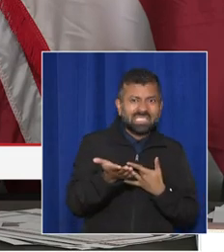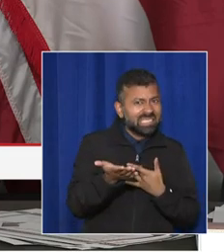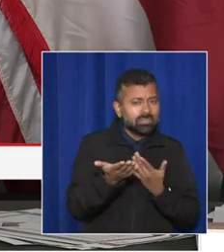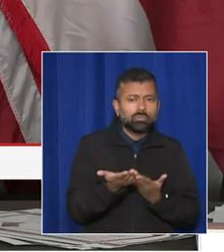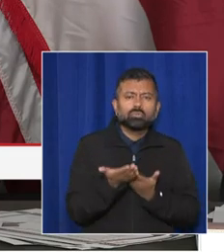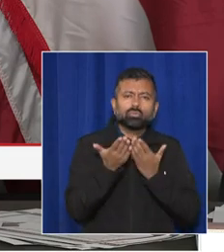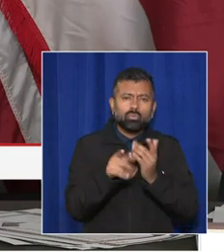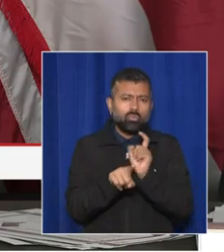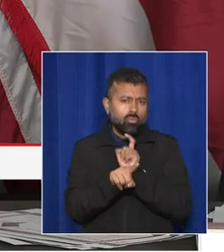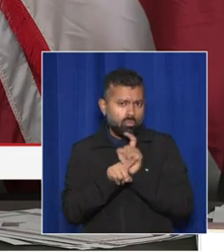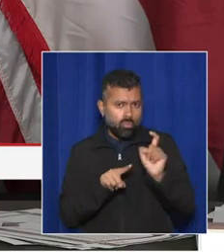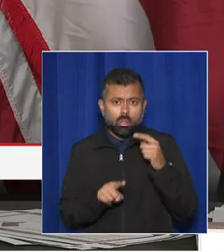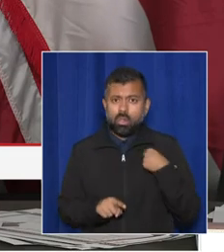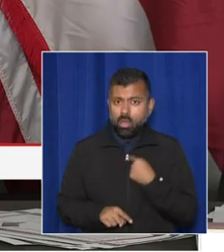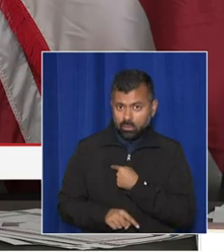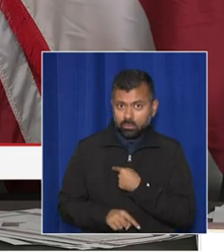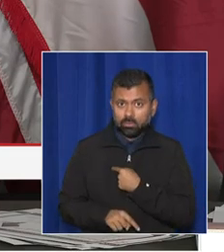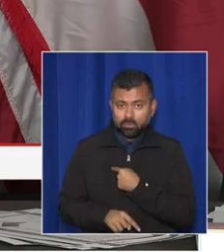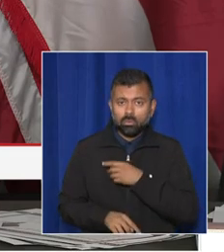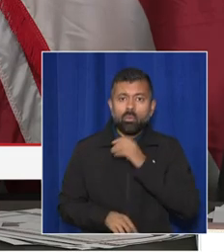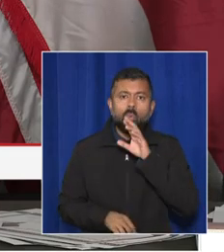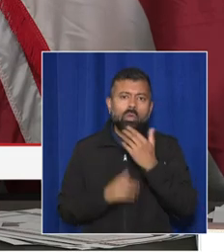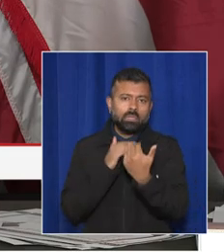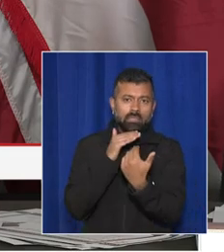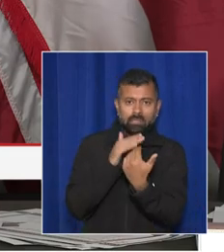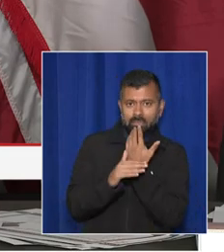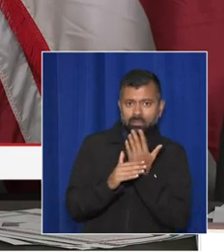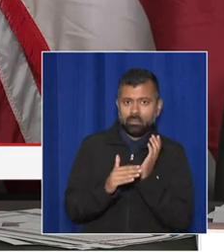person to see, well, thank you. The number is